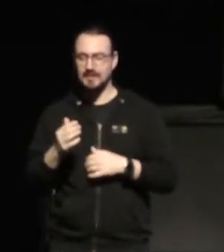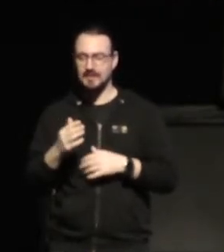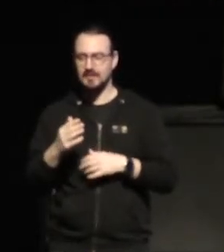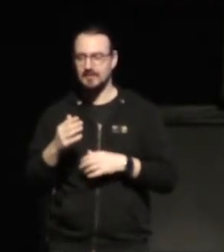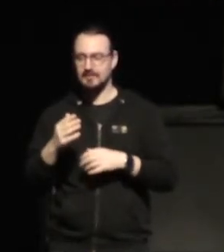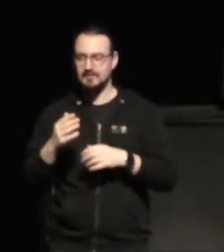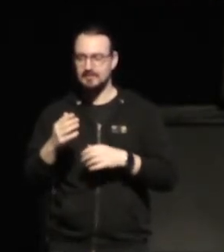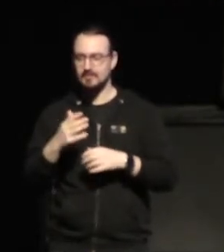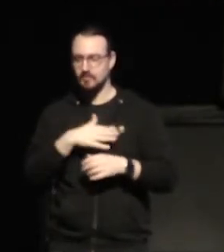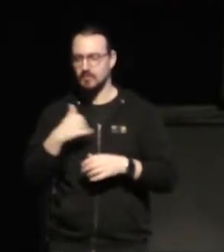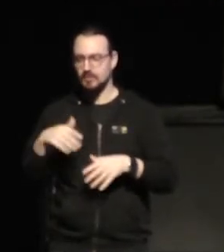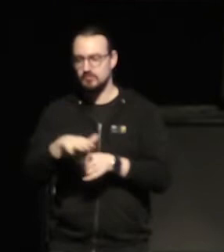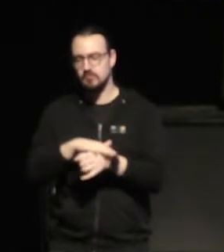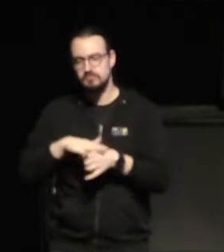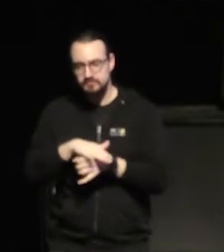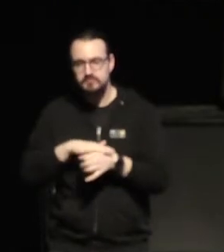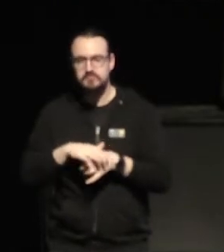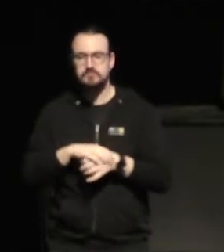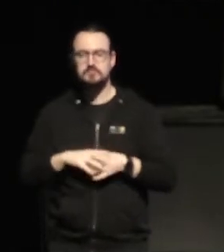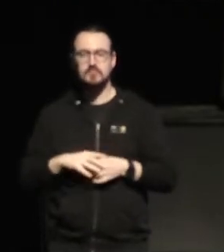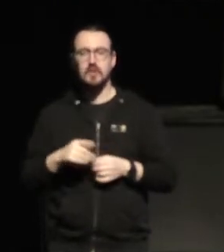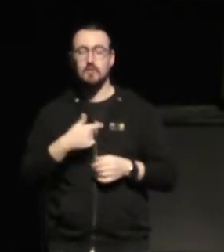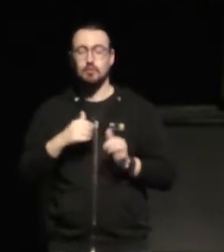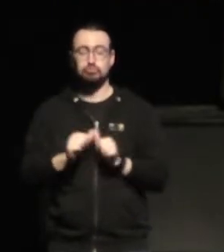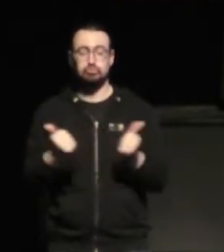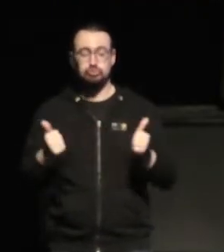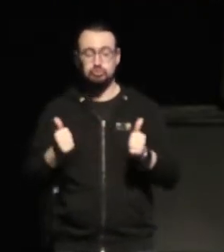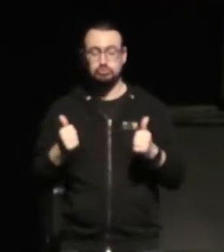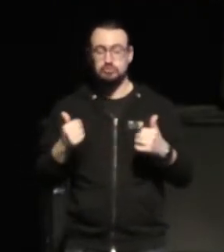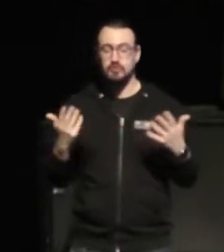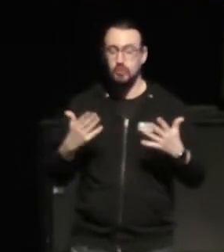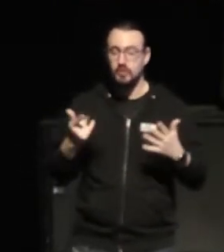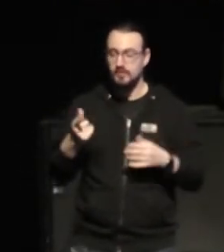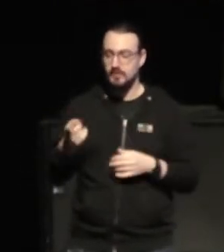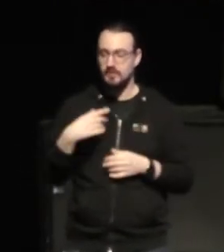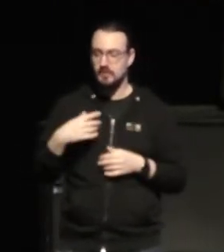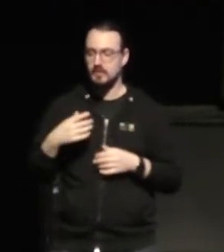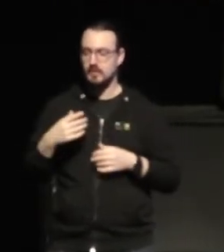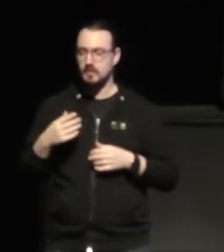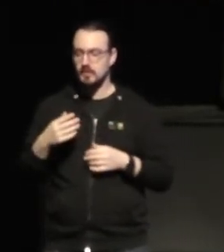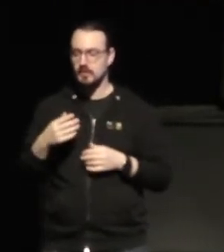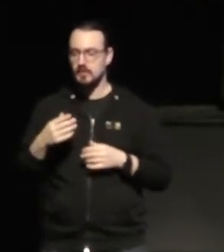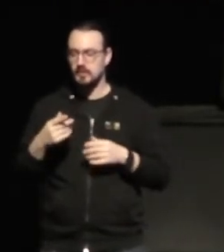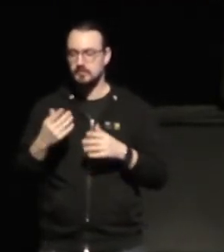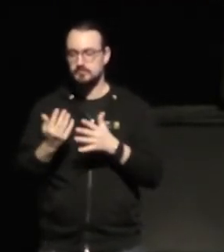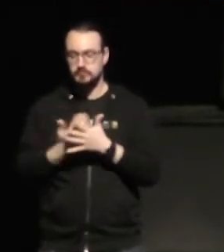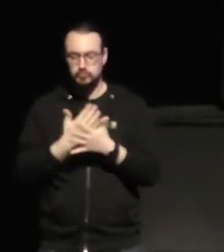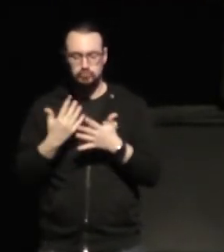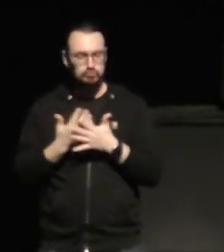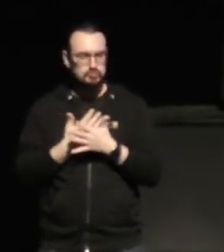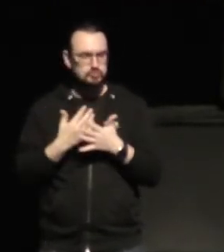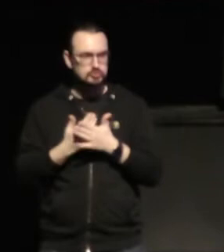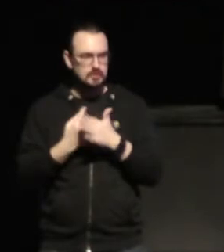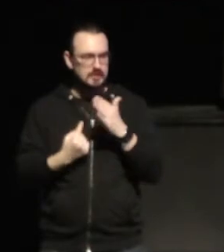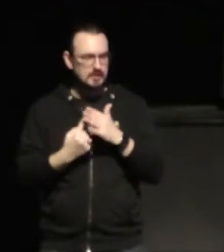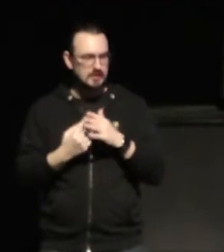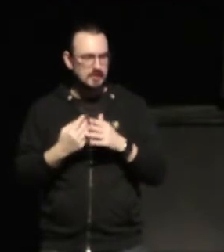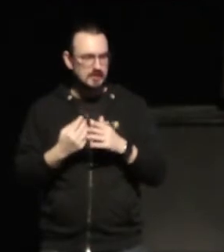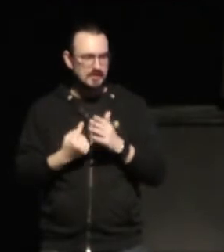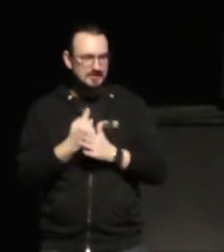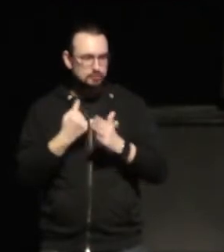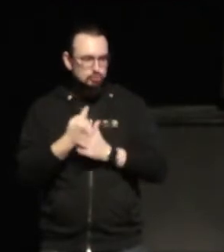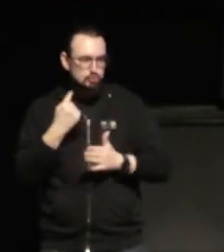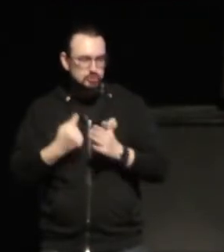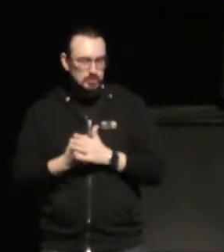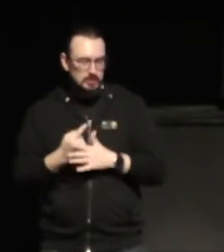land grabbing. One of the biggest ones was the green resources. I don't know if you heard about it, the